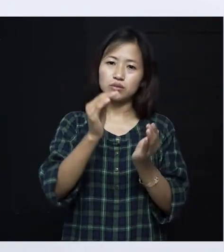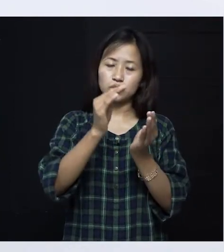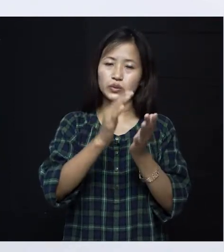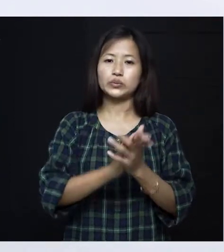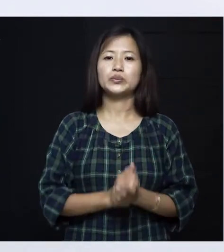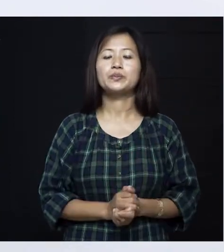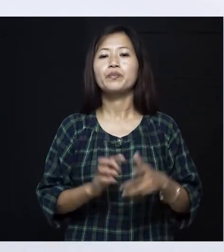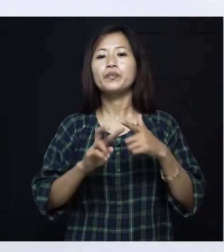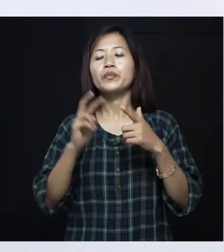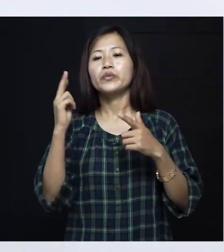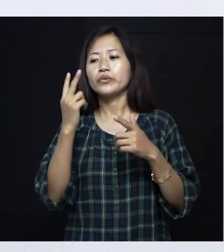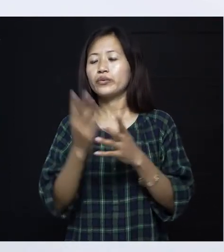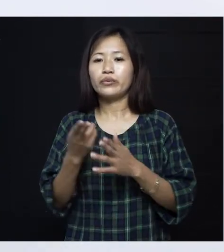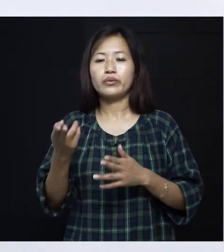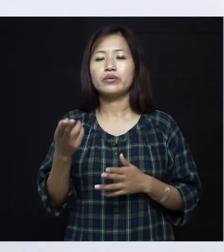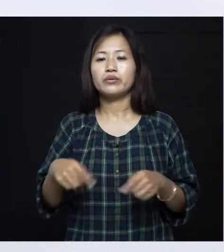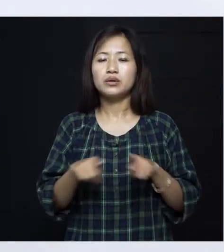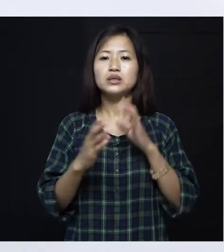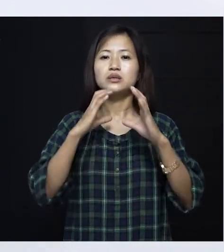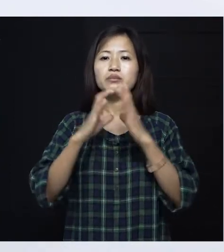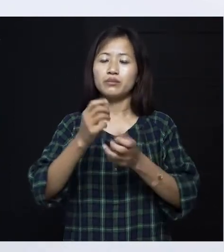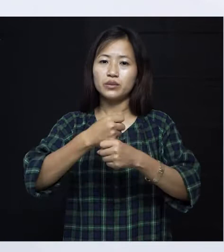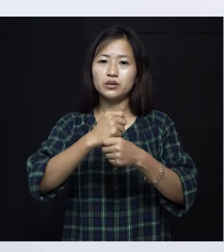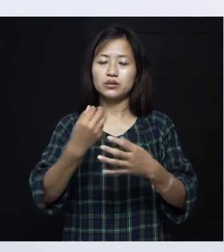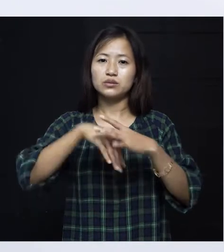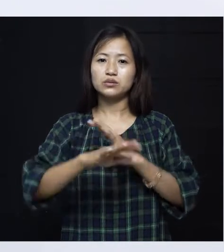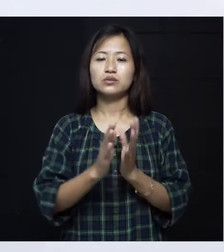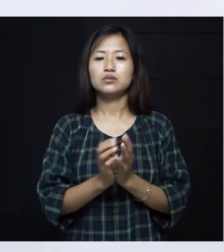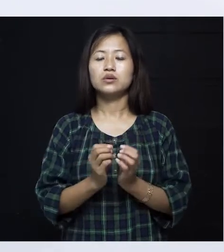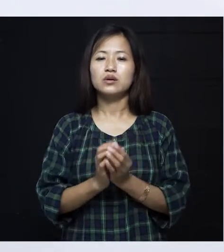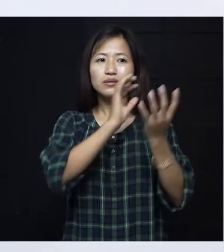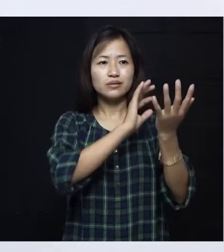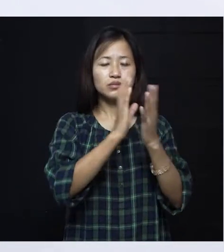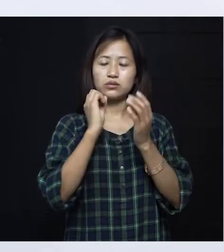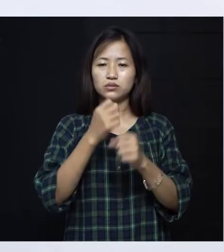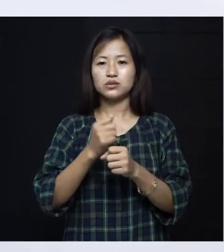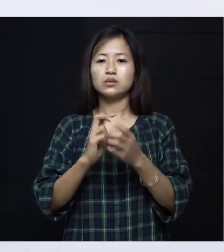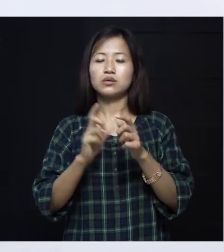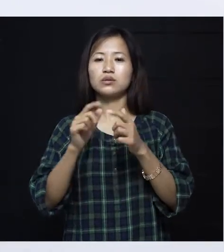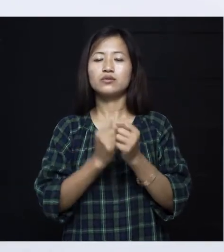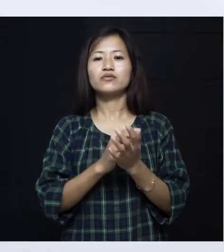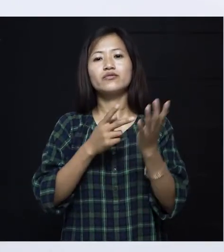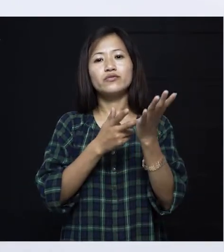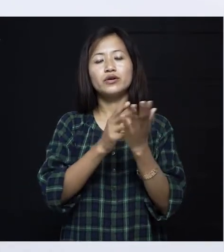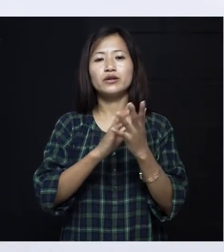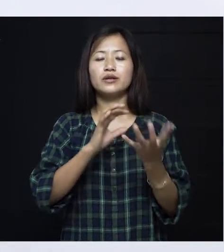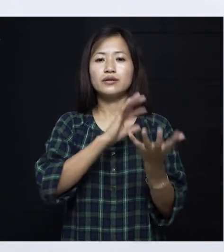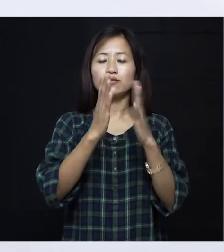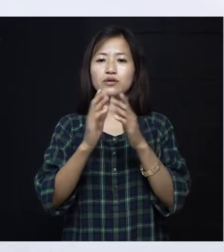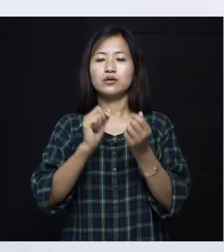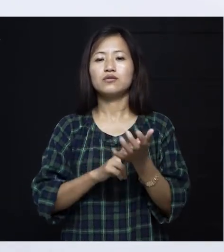or transport and communication has made the world into a global village, okay? So these are also